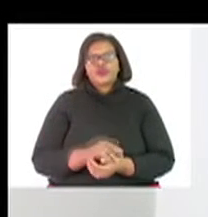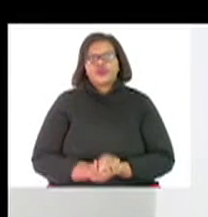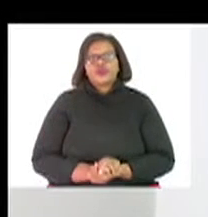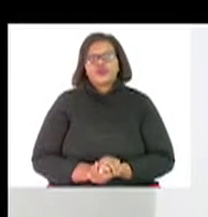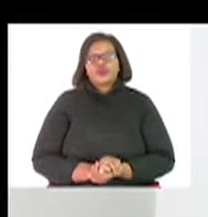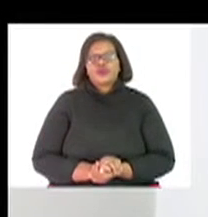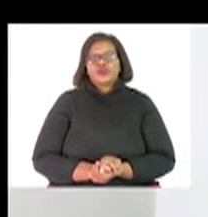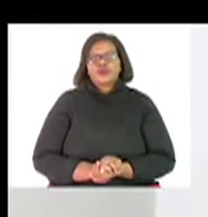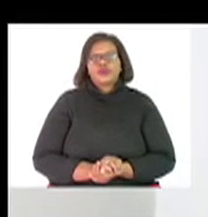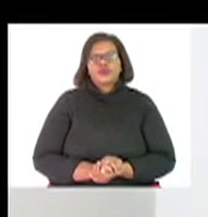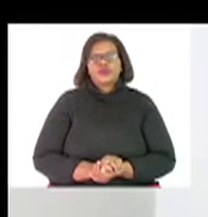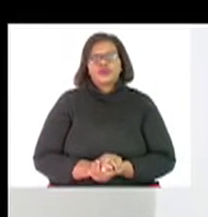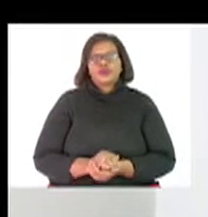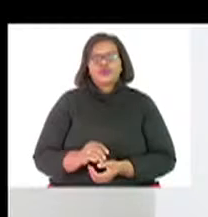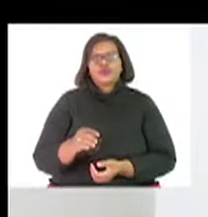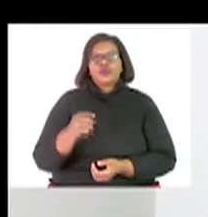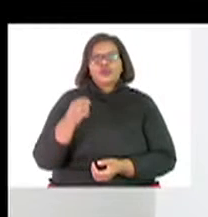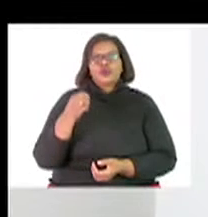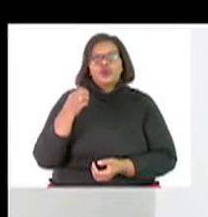32,